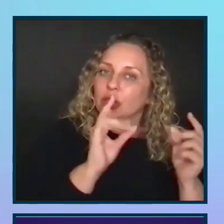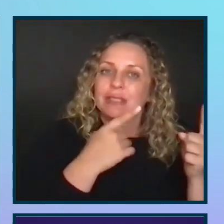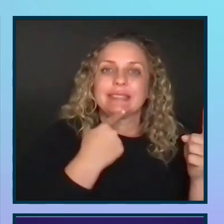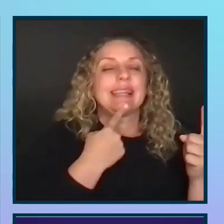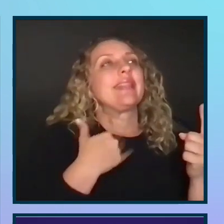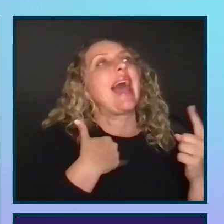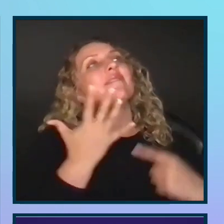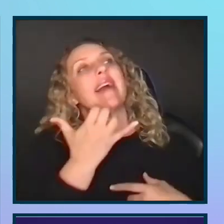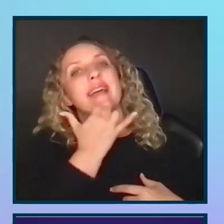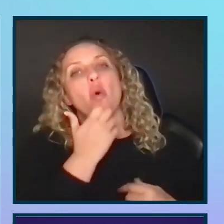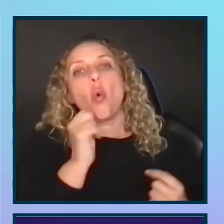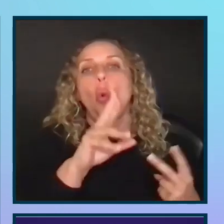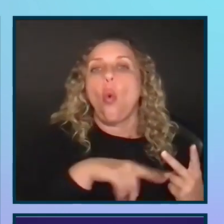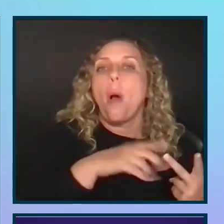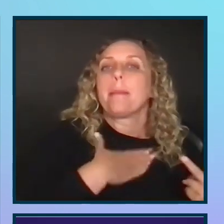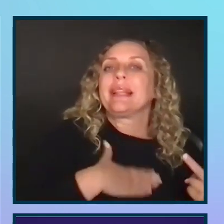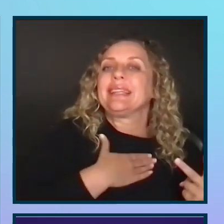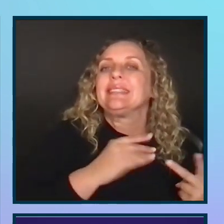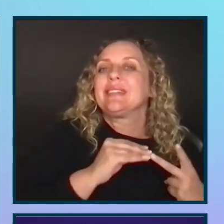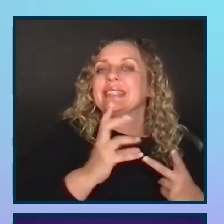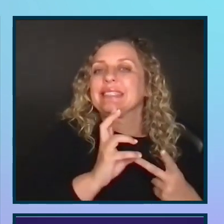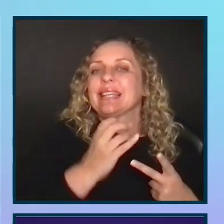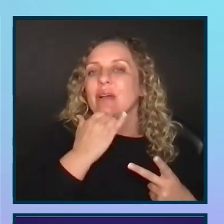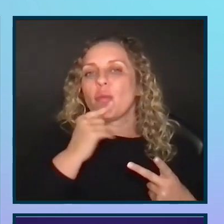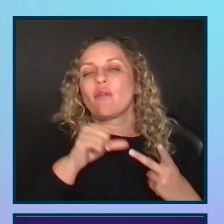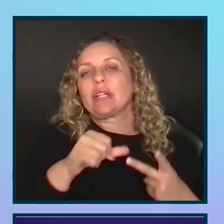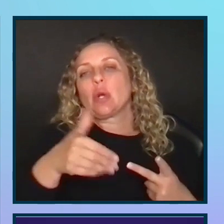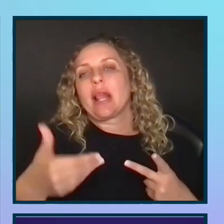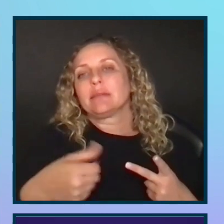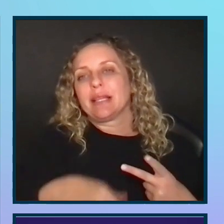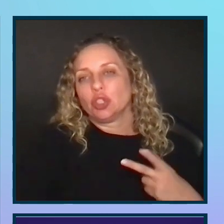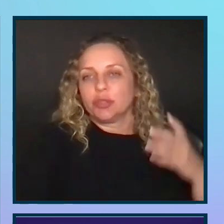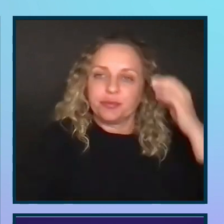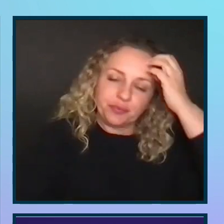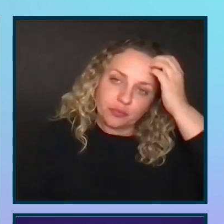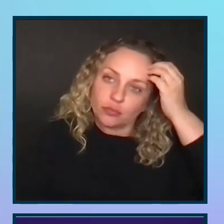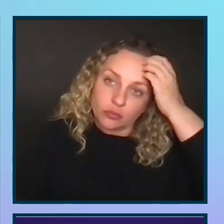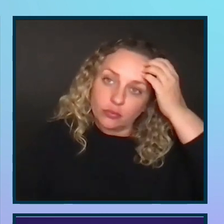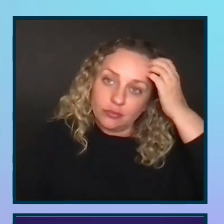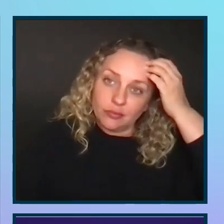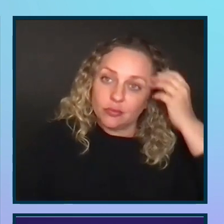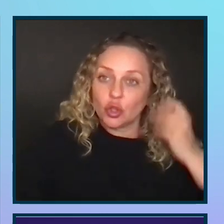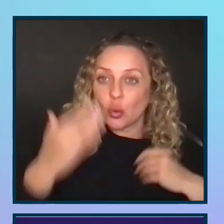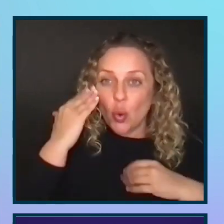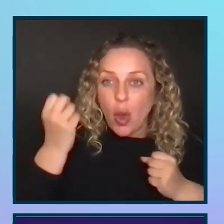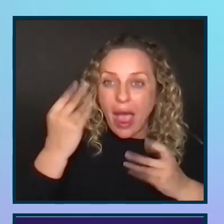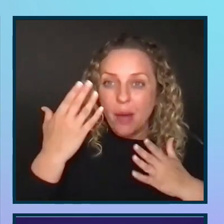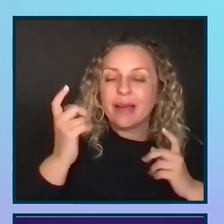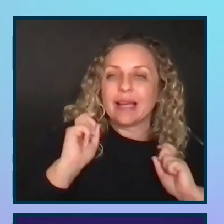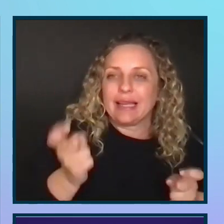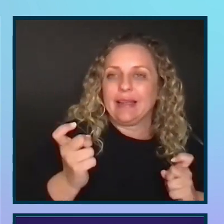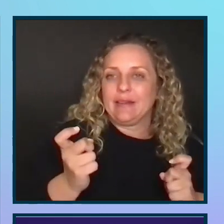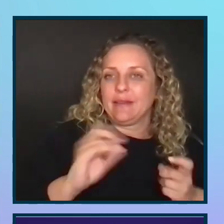5 errors, or please fix these 6 errors before continuing to the next page. If you know the number of errors, give the number of